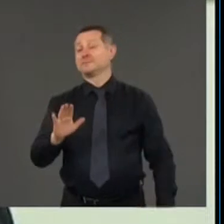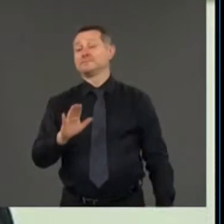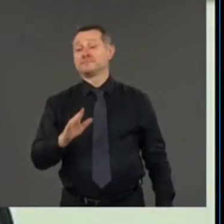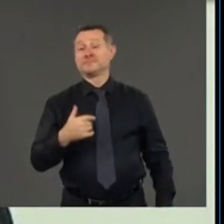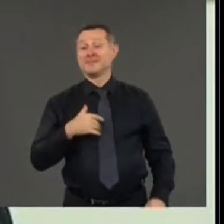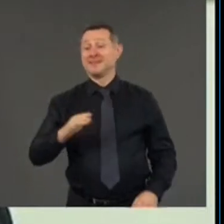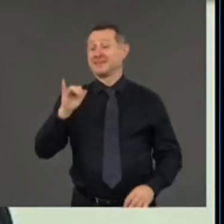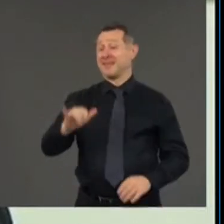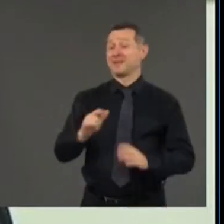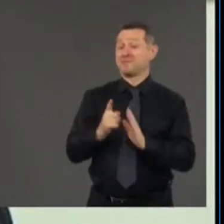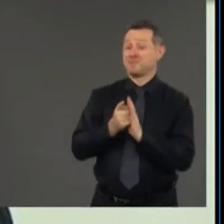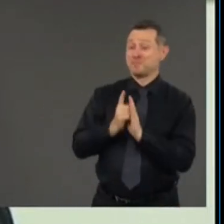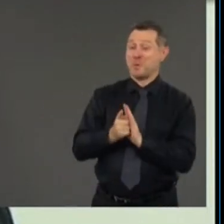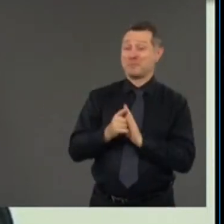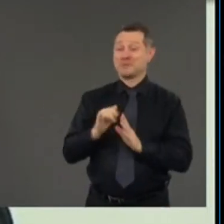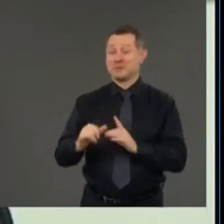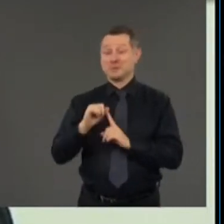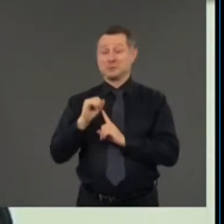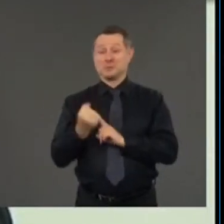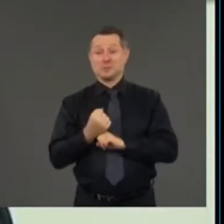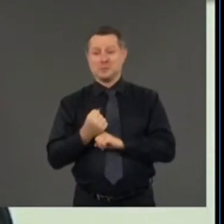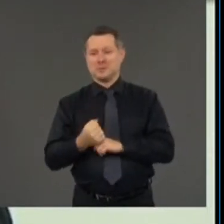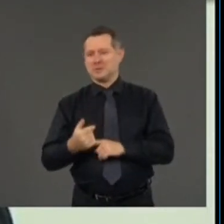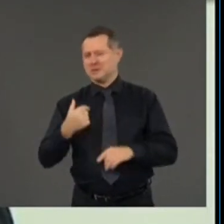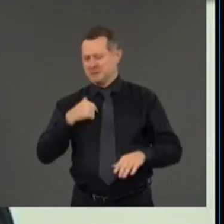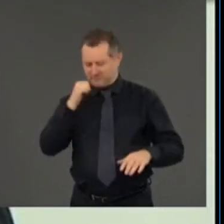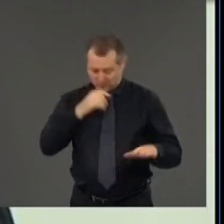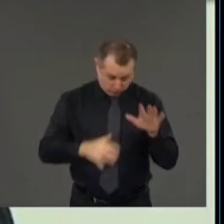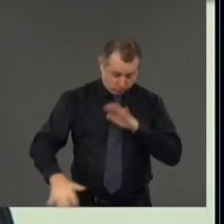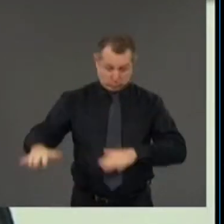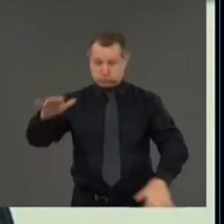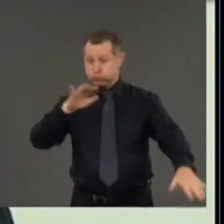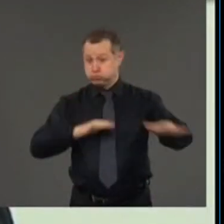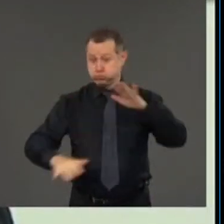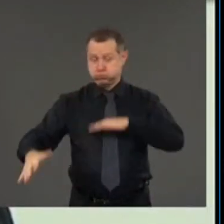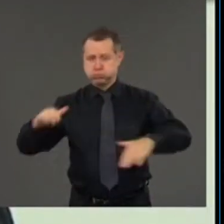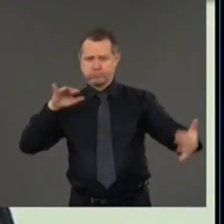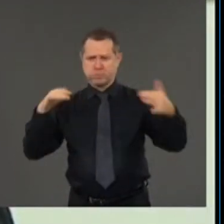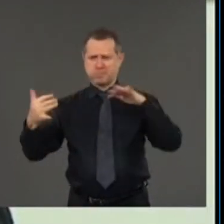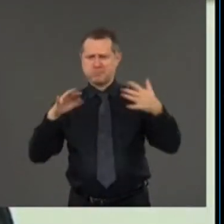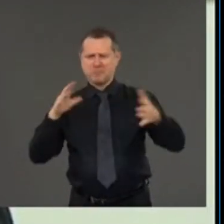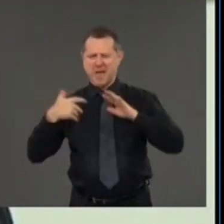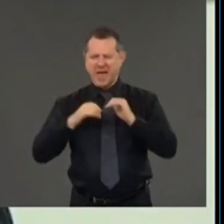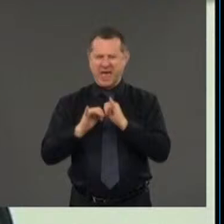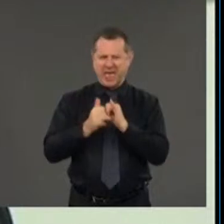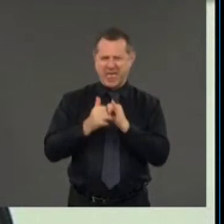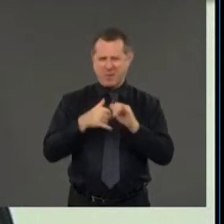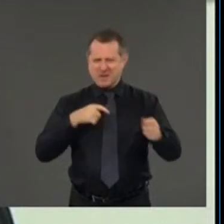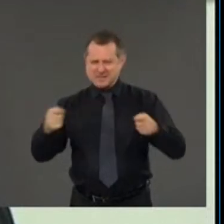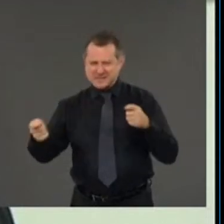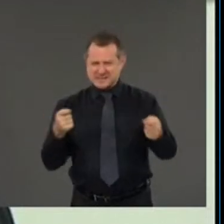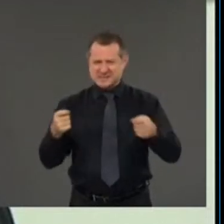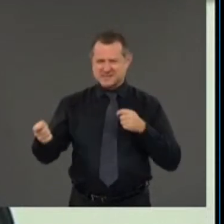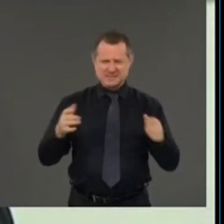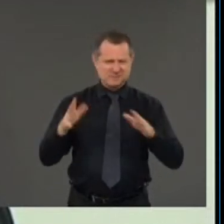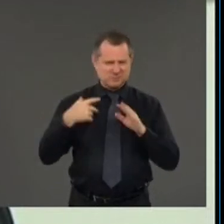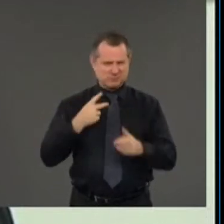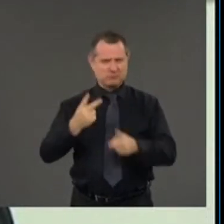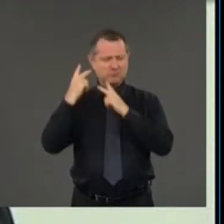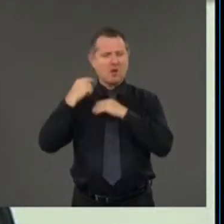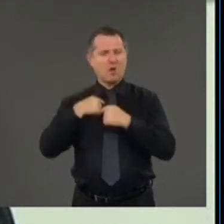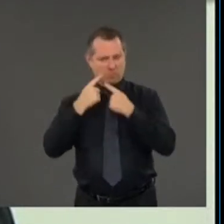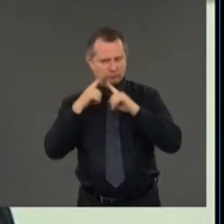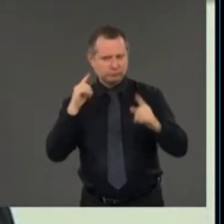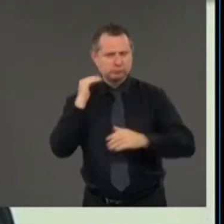having to deal with it the way we did and succeed like the way we did, I think it has absolutely been an exceptional